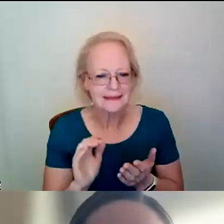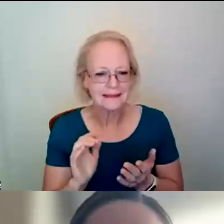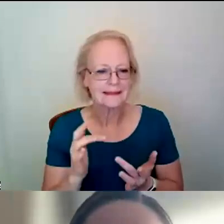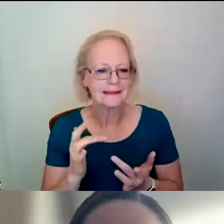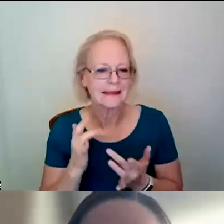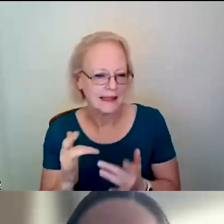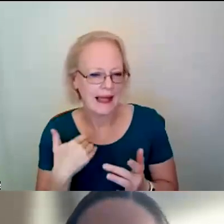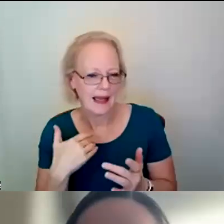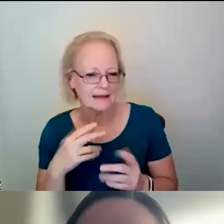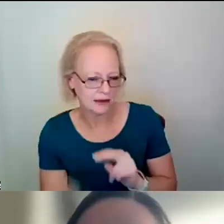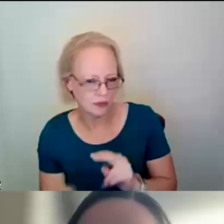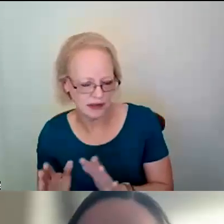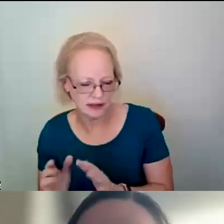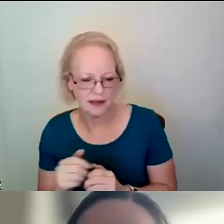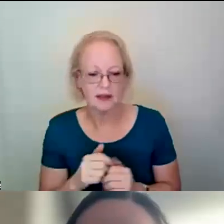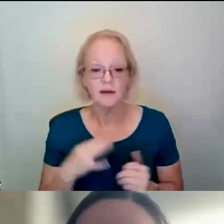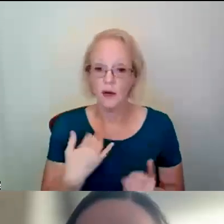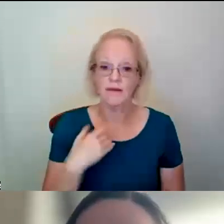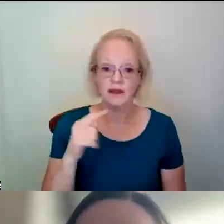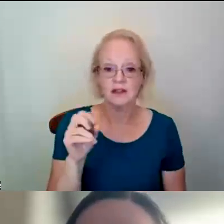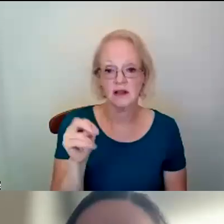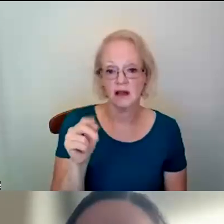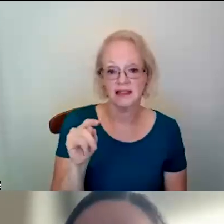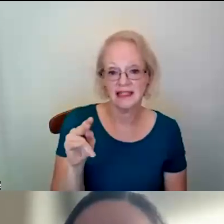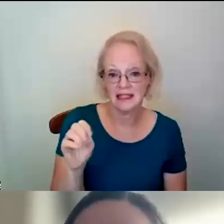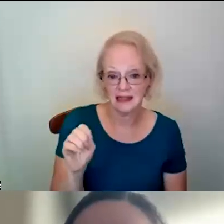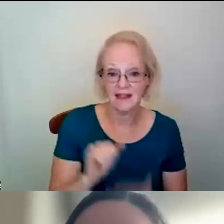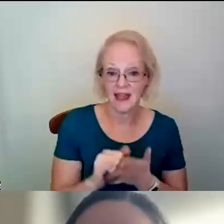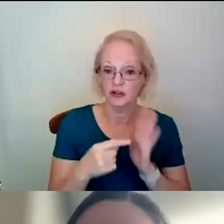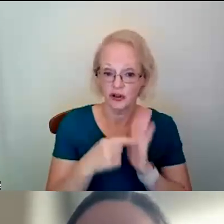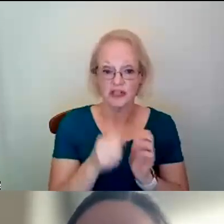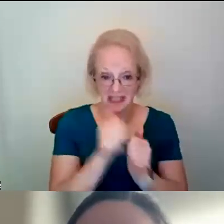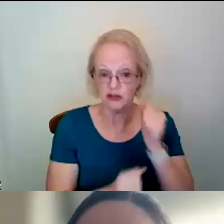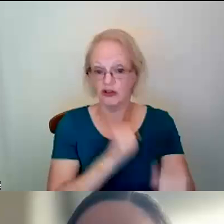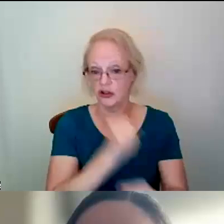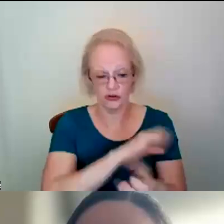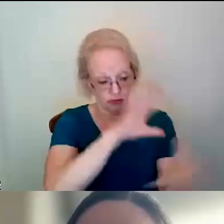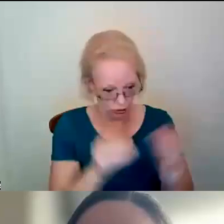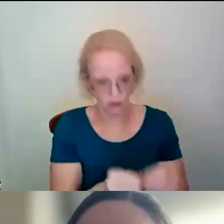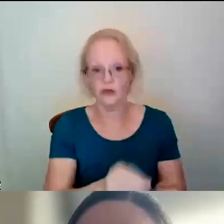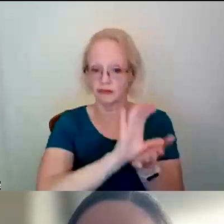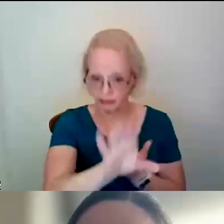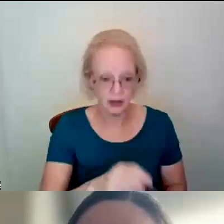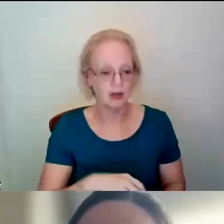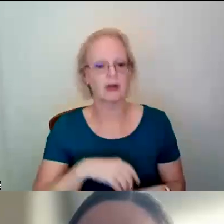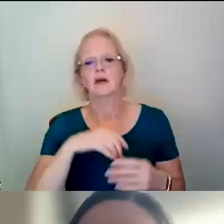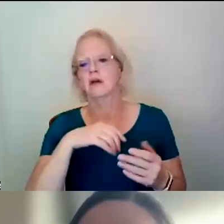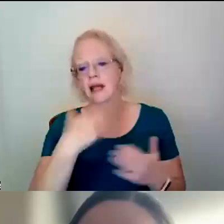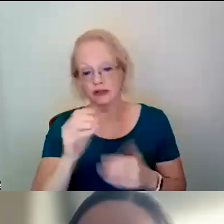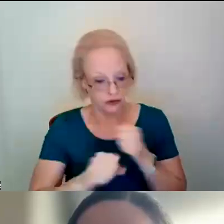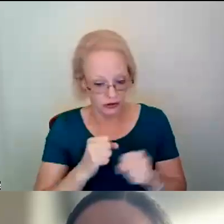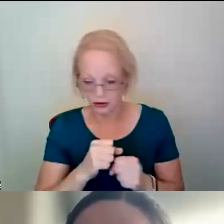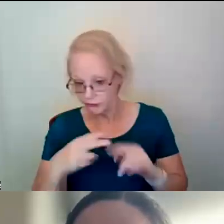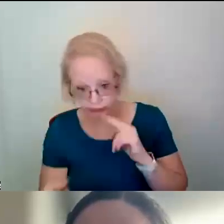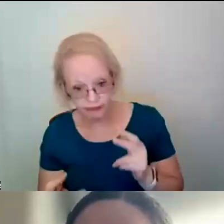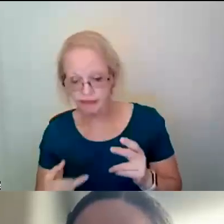reflects the actual experience each and every year in totality, then last year you would have had a decrease, right? You would have had